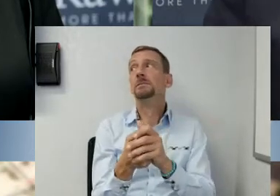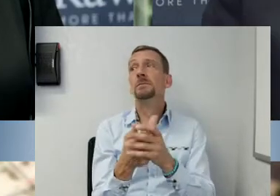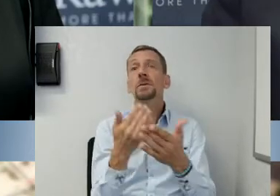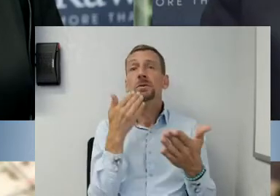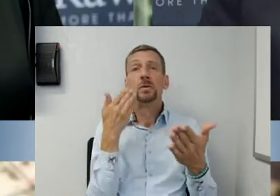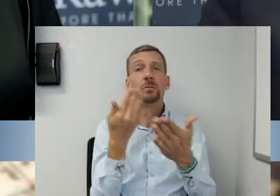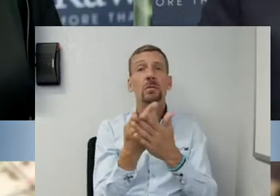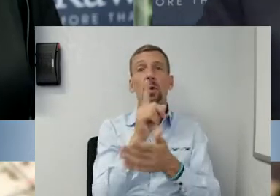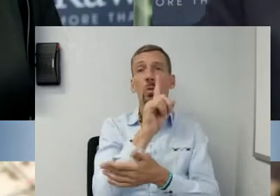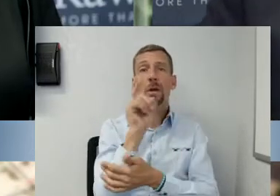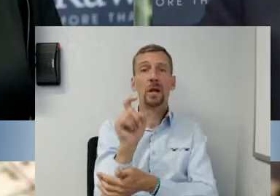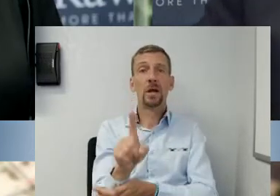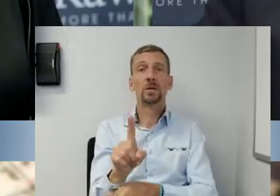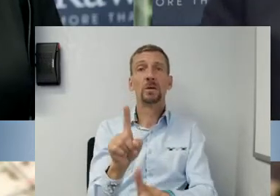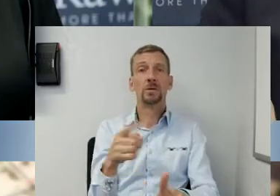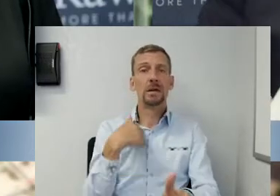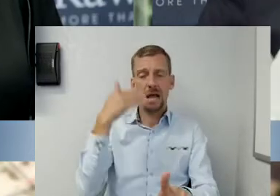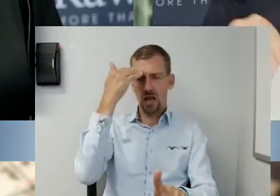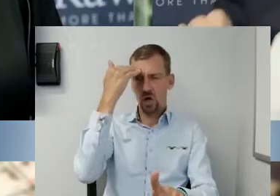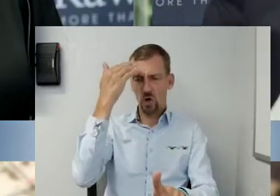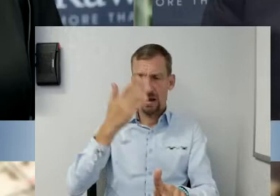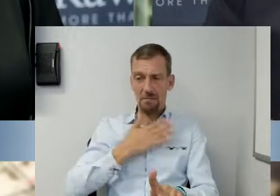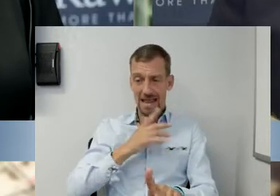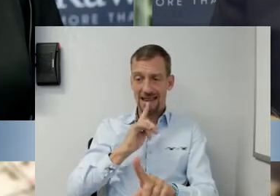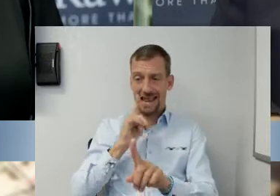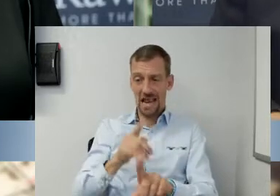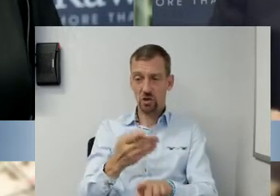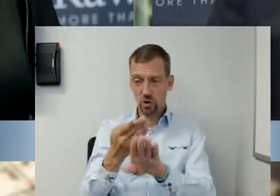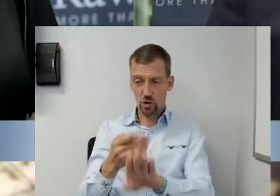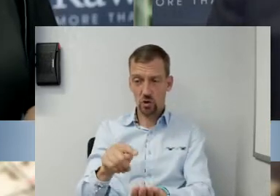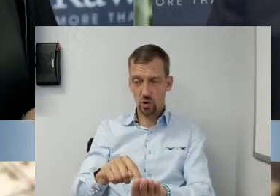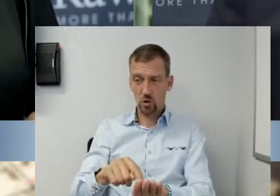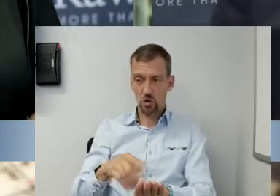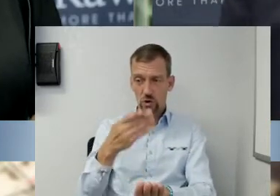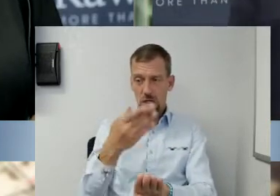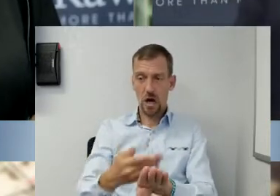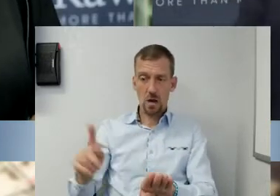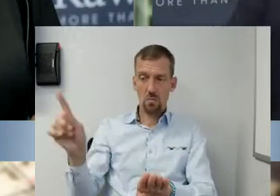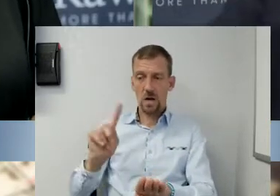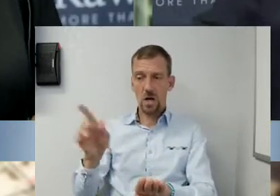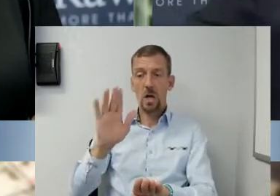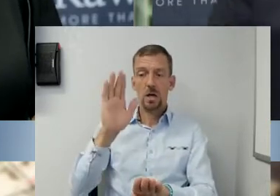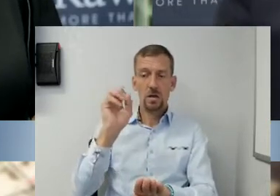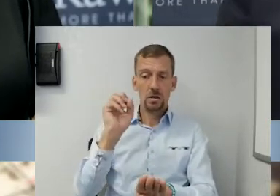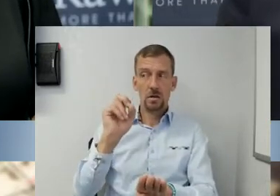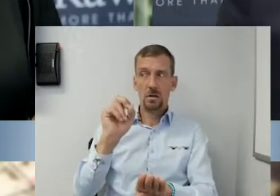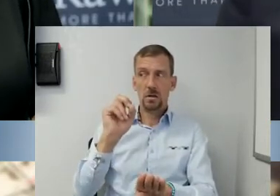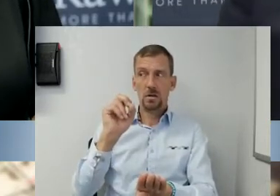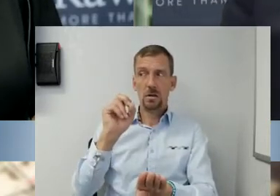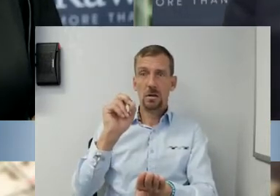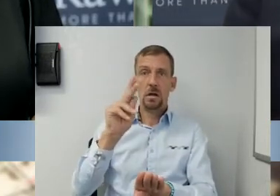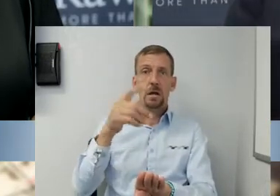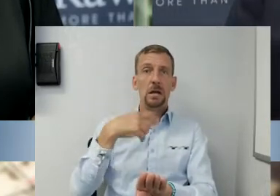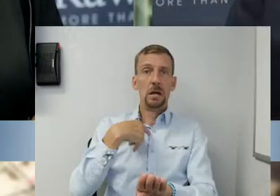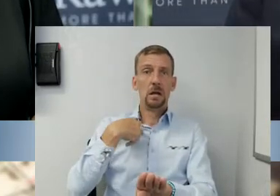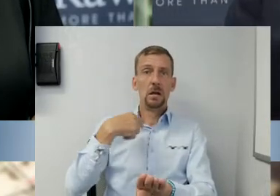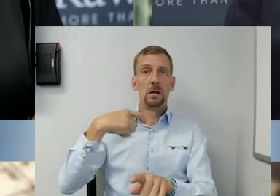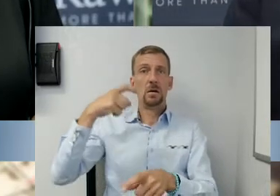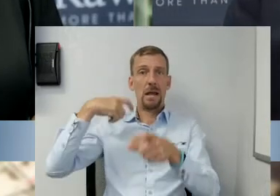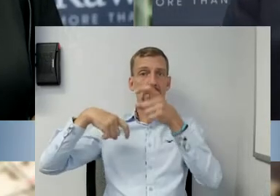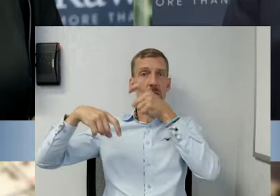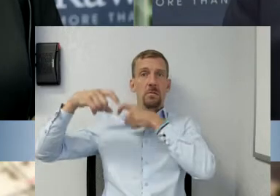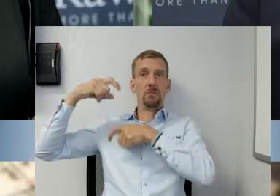Great question. I knew I had it here in front of me. So yeah, let me. I'll go back to